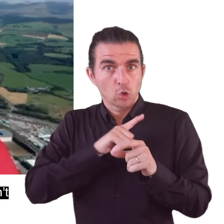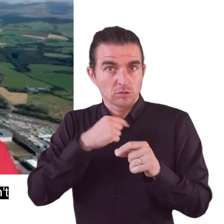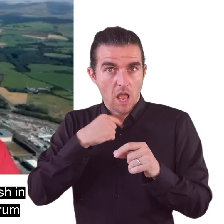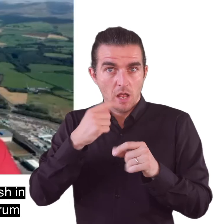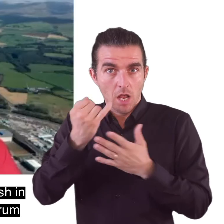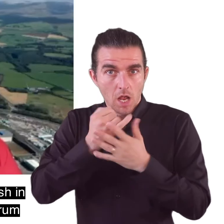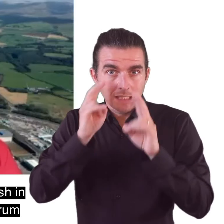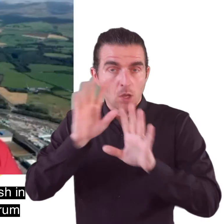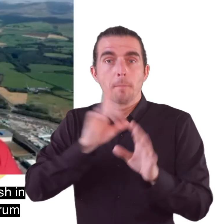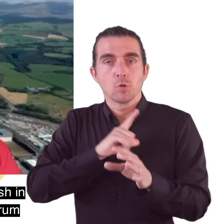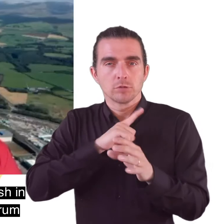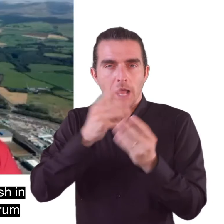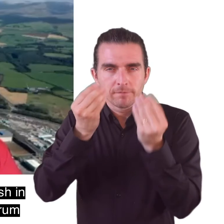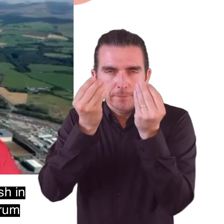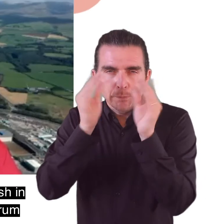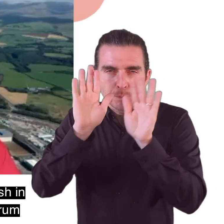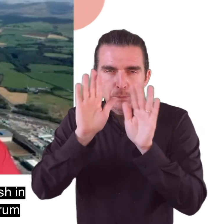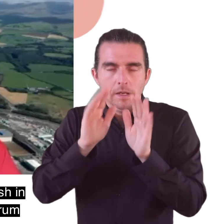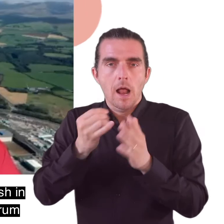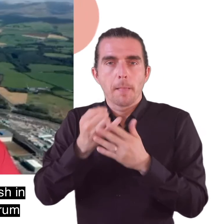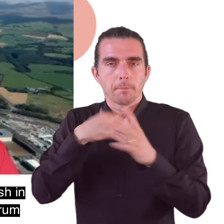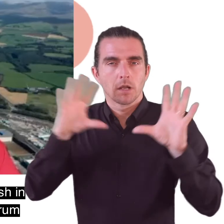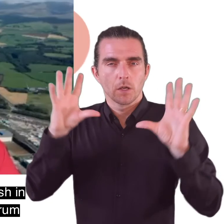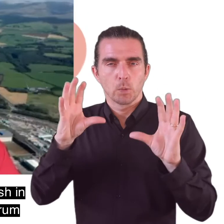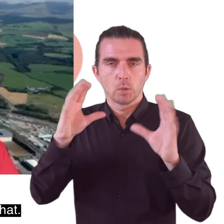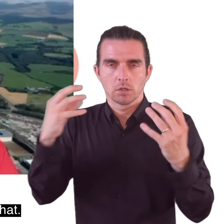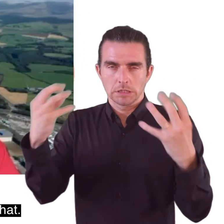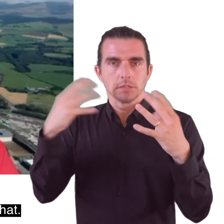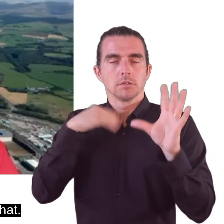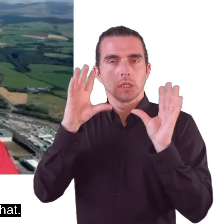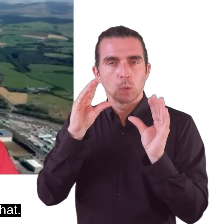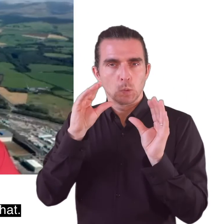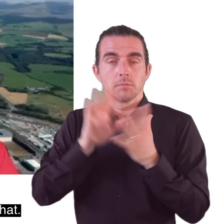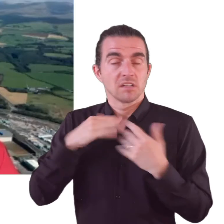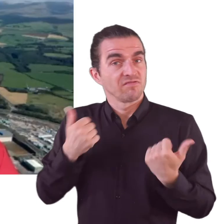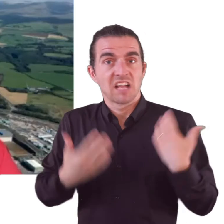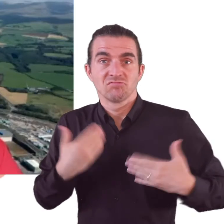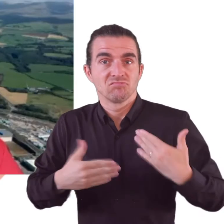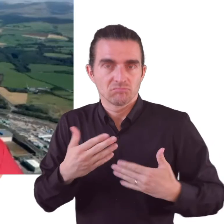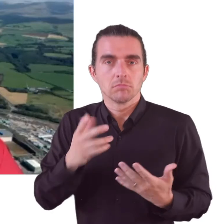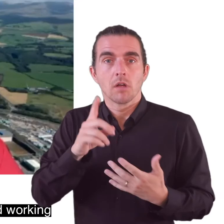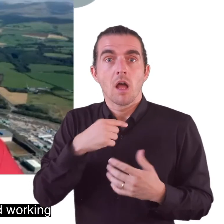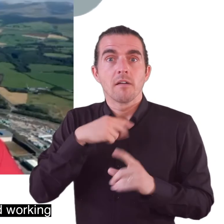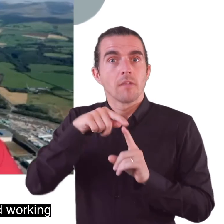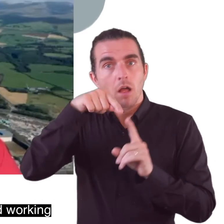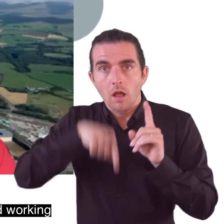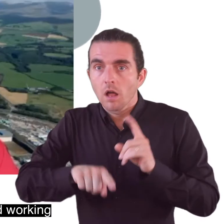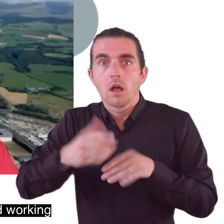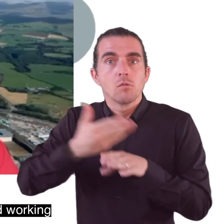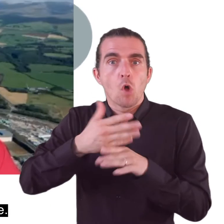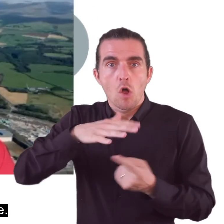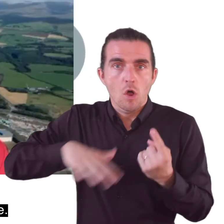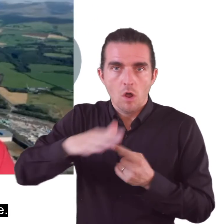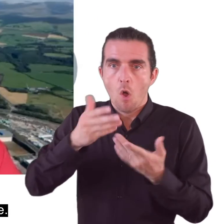vision. They have an invisible meshing to adjust the light spectrum, so I don't struggle with that. And I got them when I